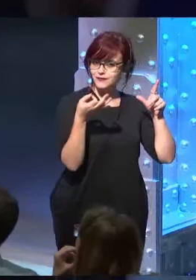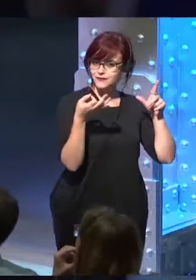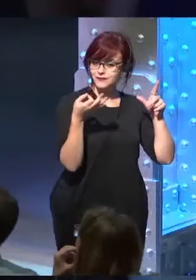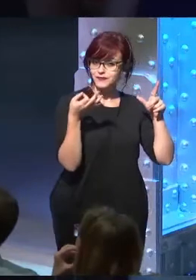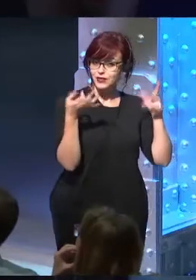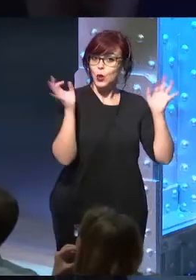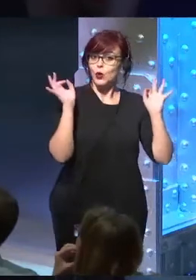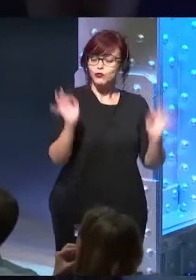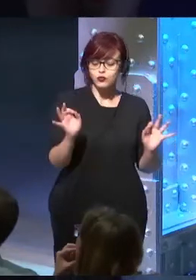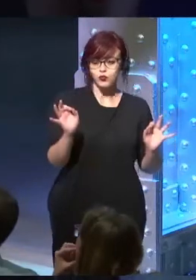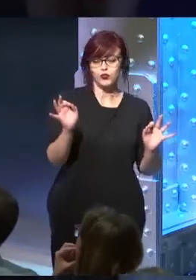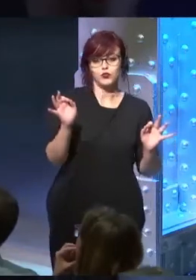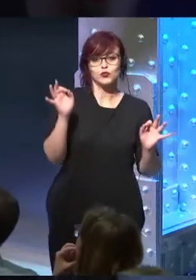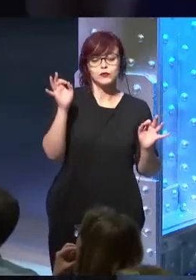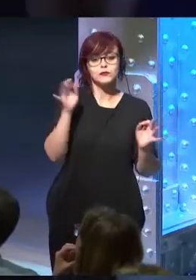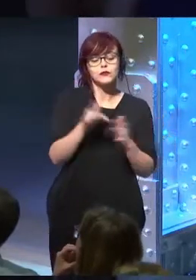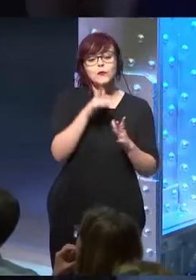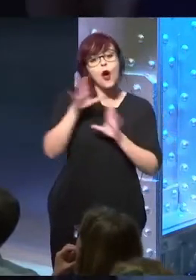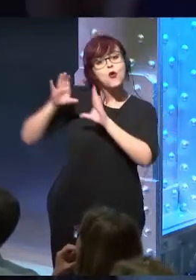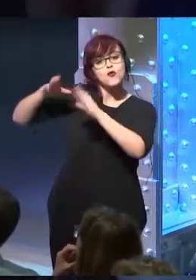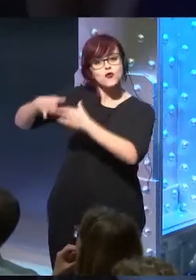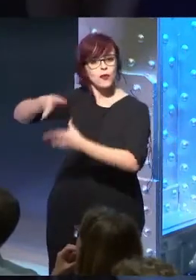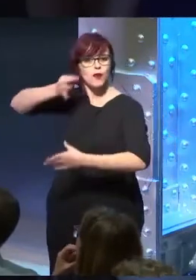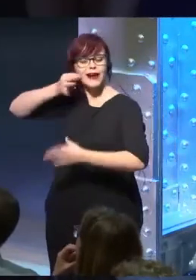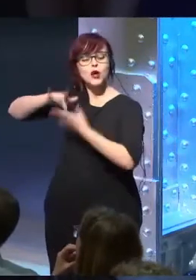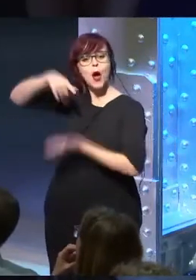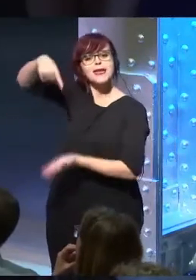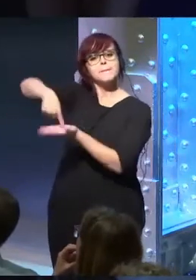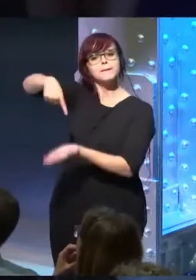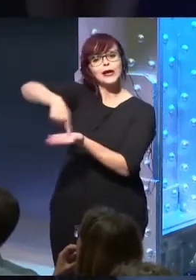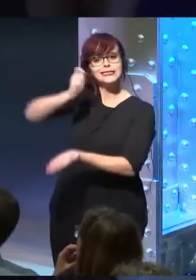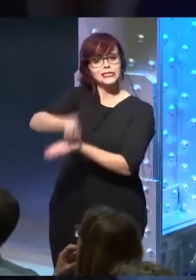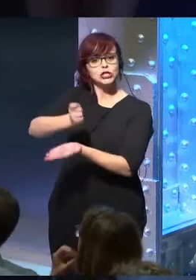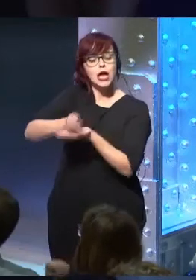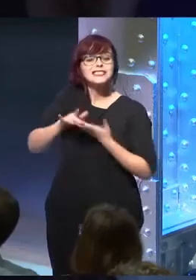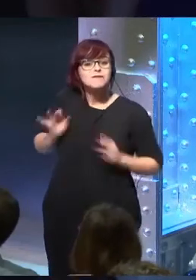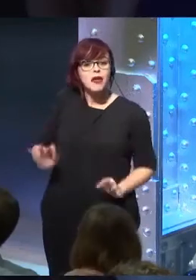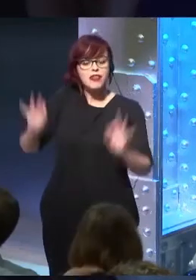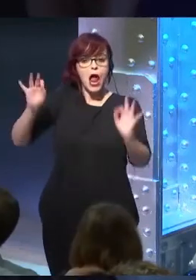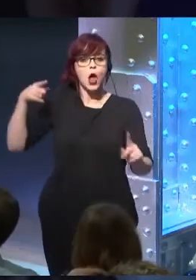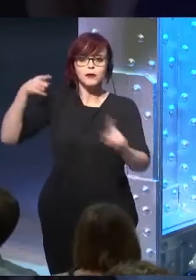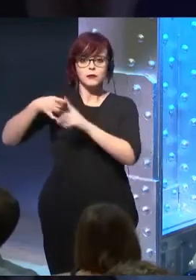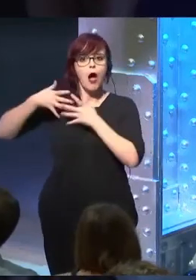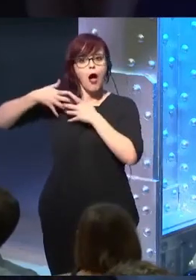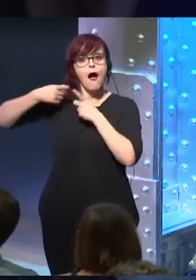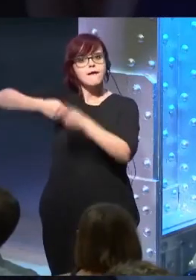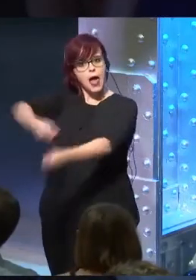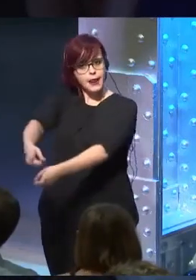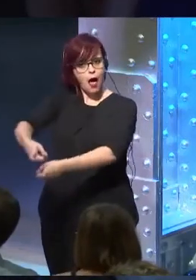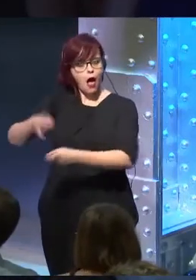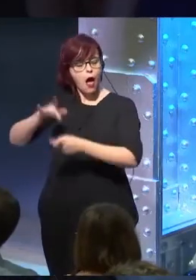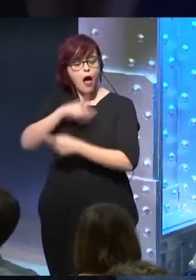subject to a special tax to fund a dubious war effort. Women, in other words, may,